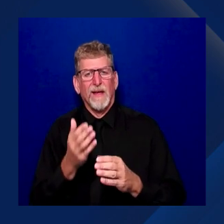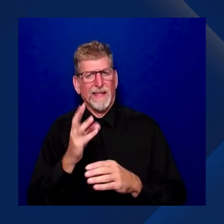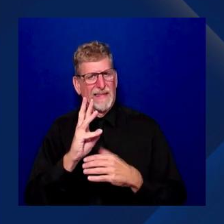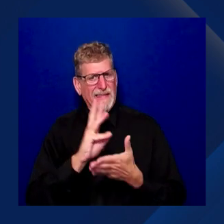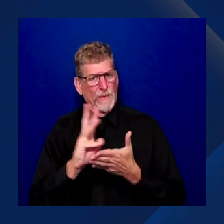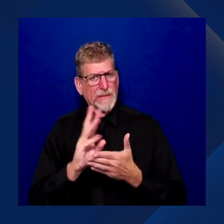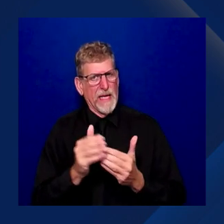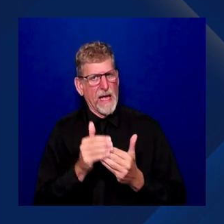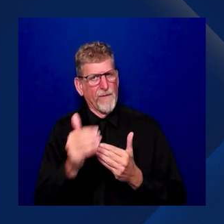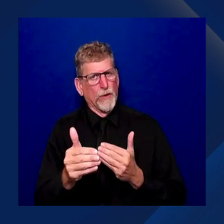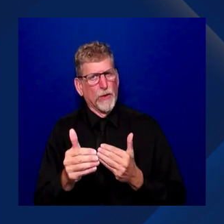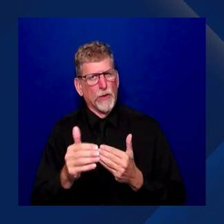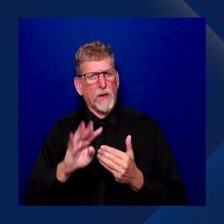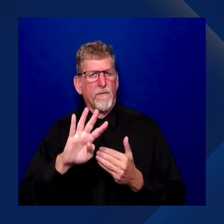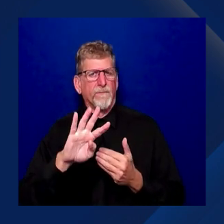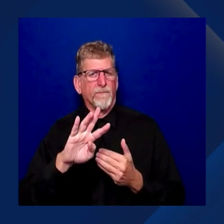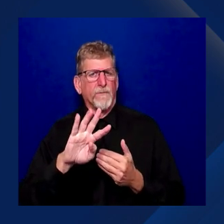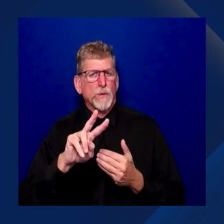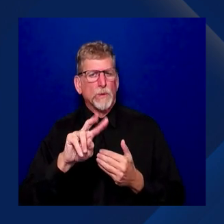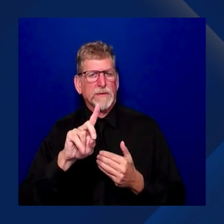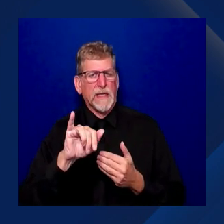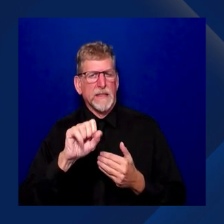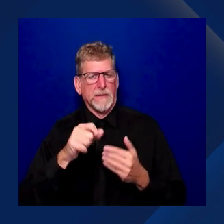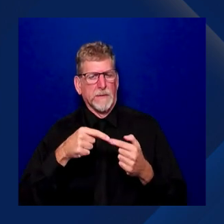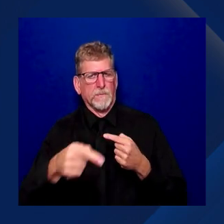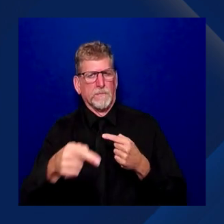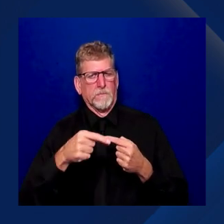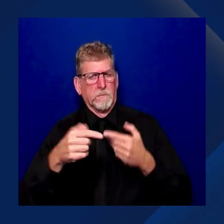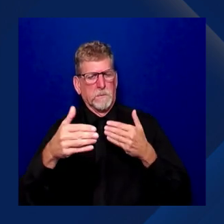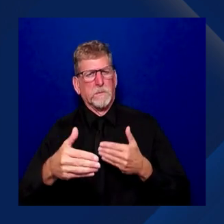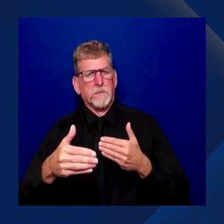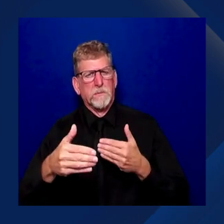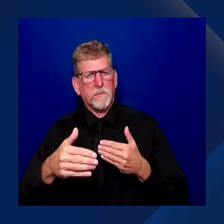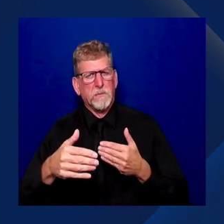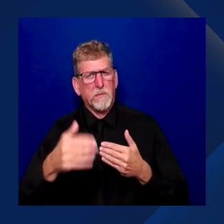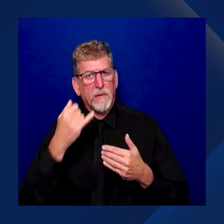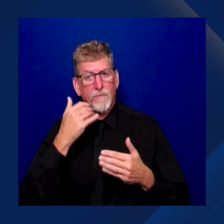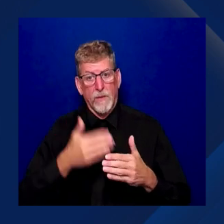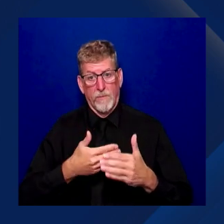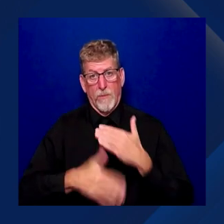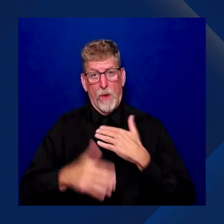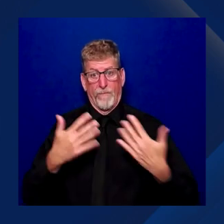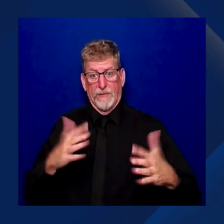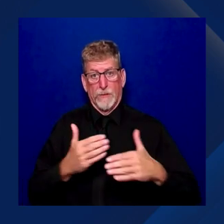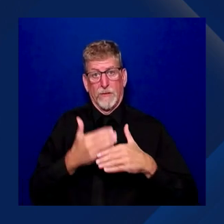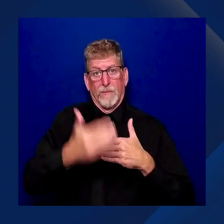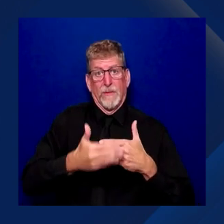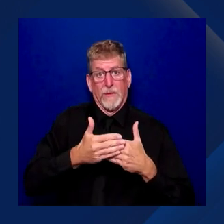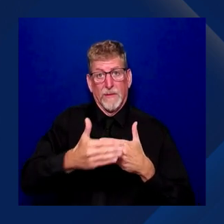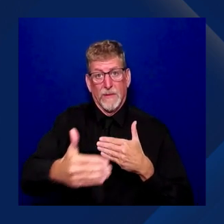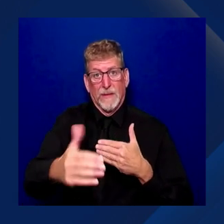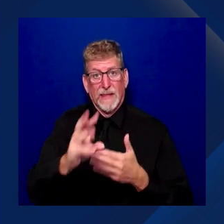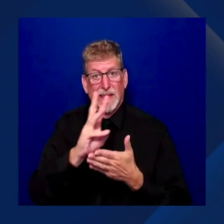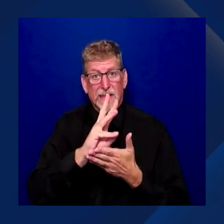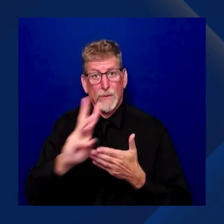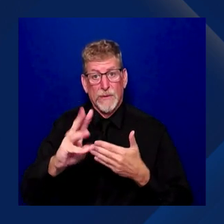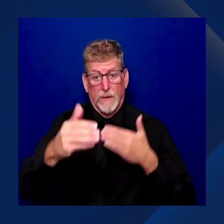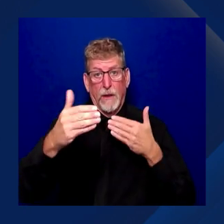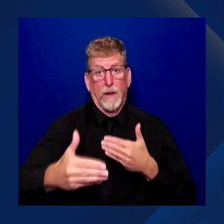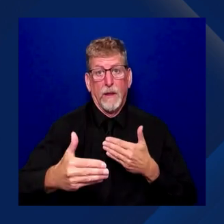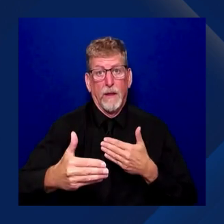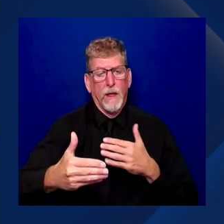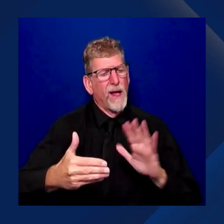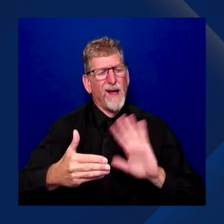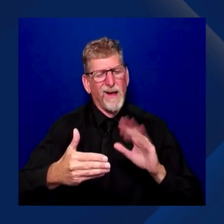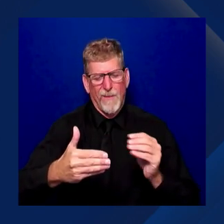about postpartum period as a 6 week time period. It really is up to a year after pregnancy. And so it is